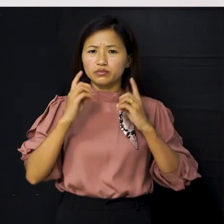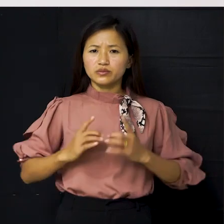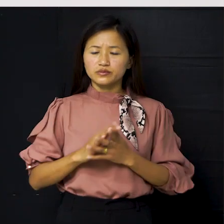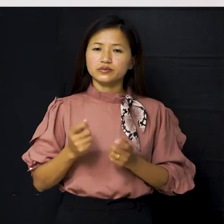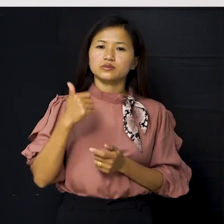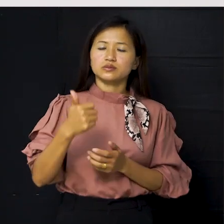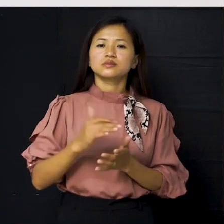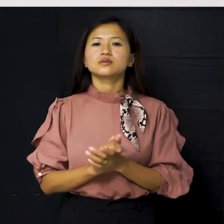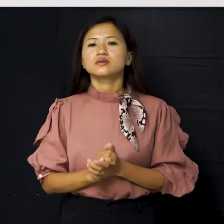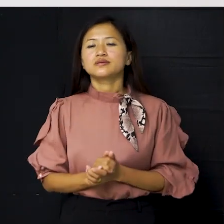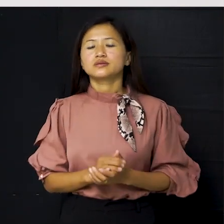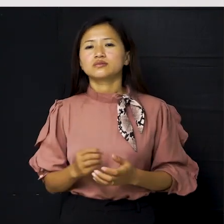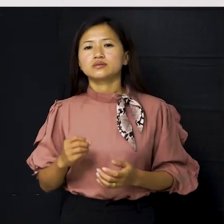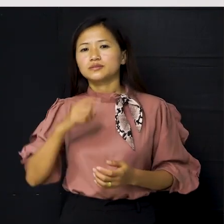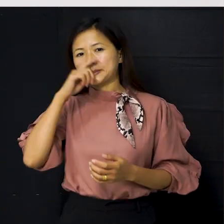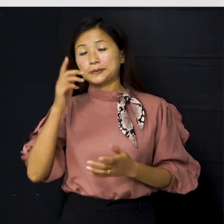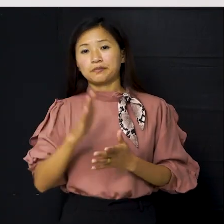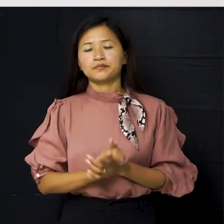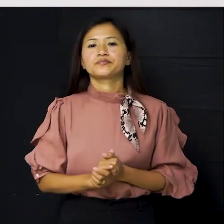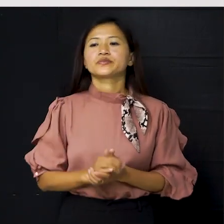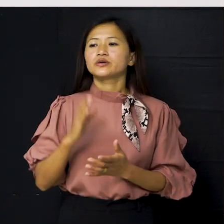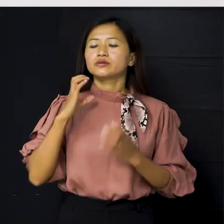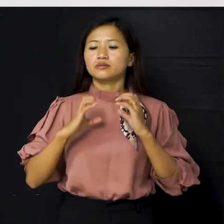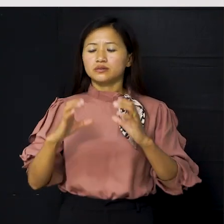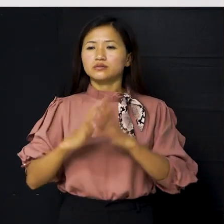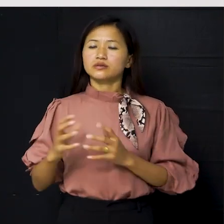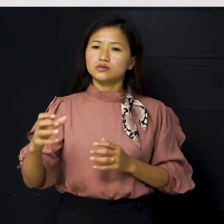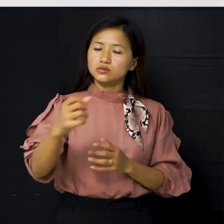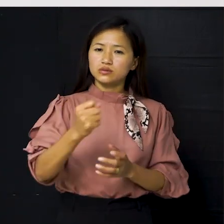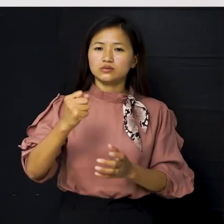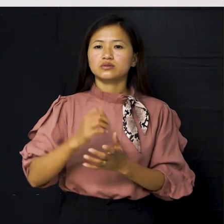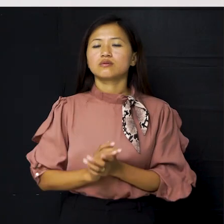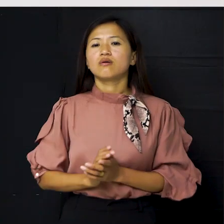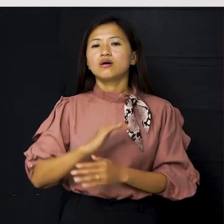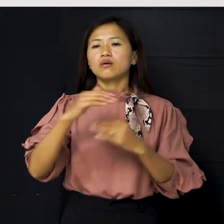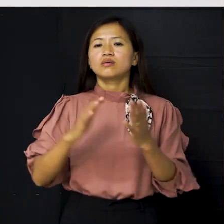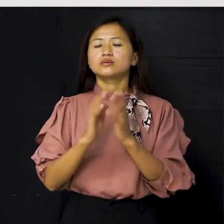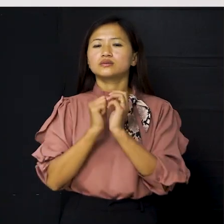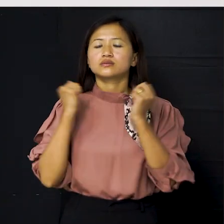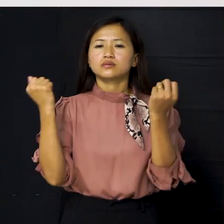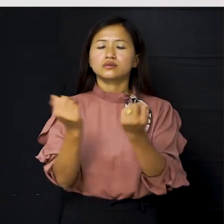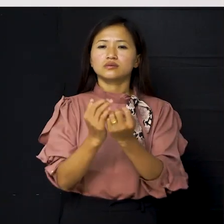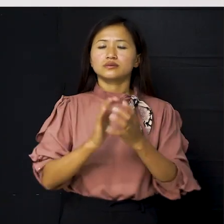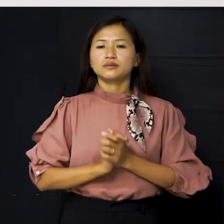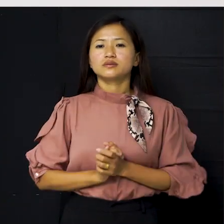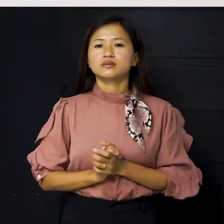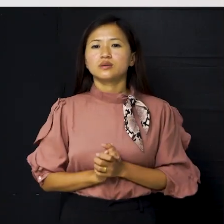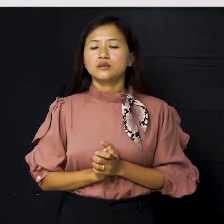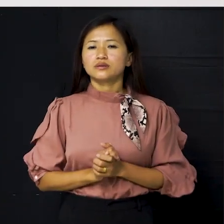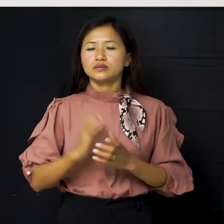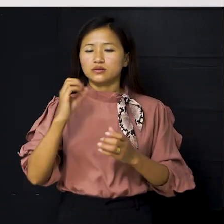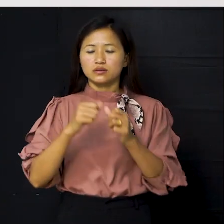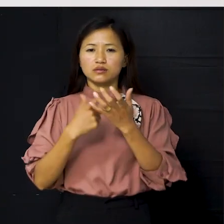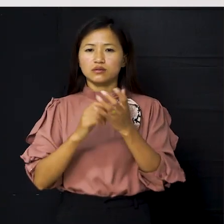ill, when her husband Jahangir was ill, she was taking control over all the society, over all the